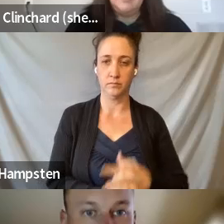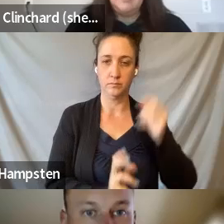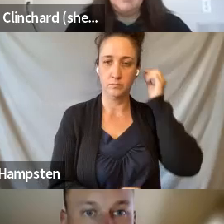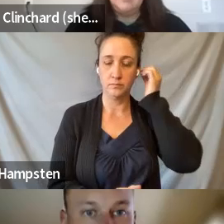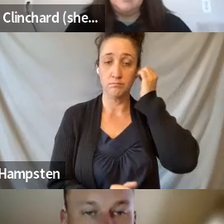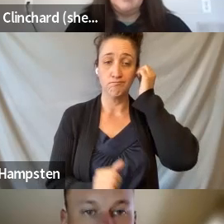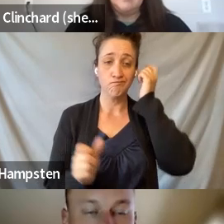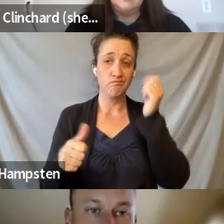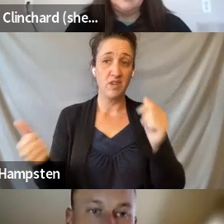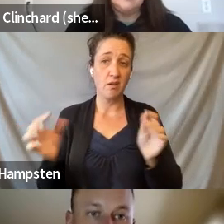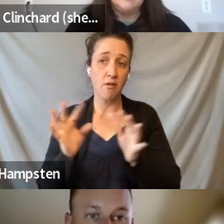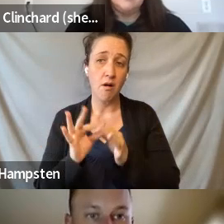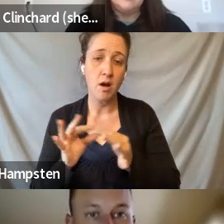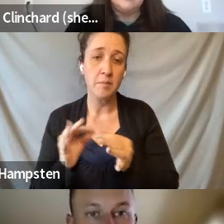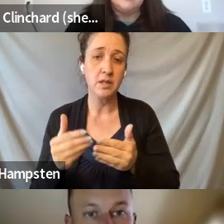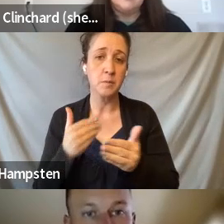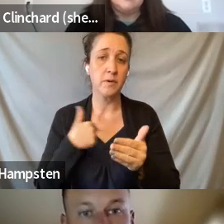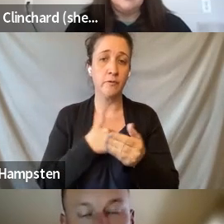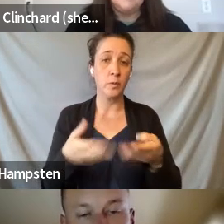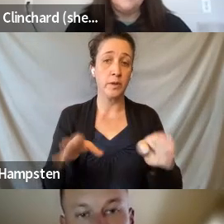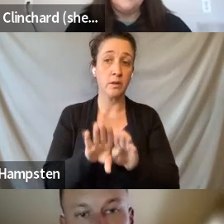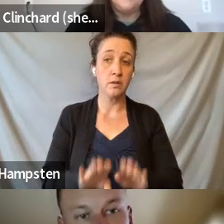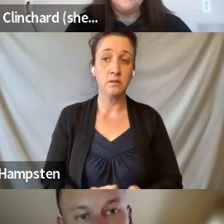Any other comments before we close?